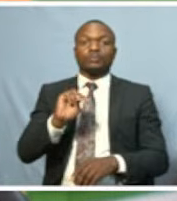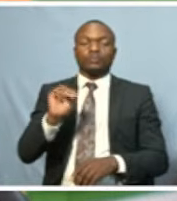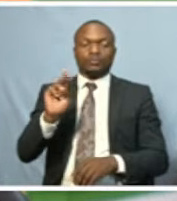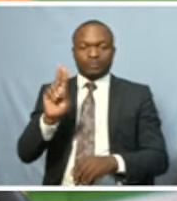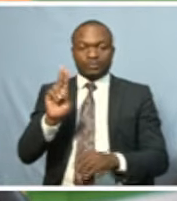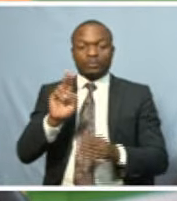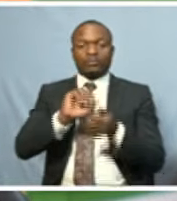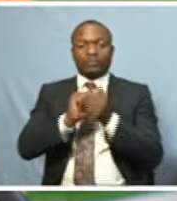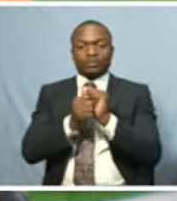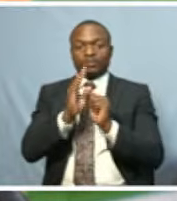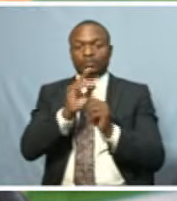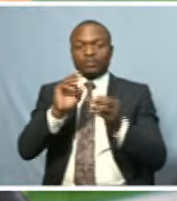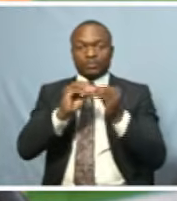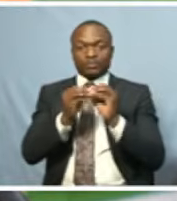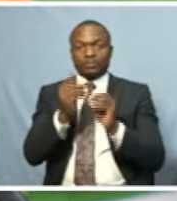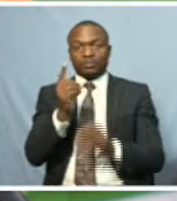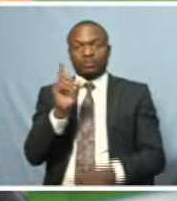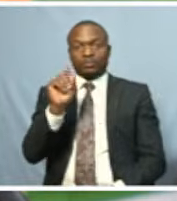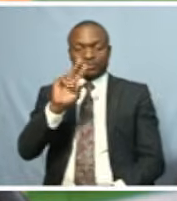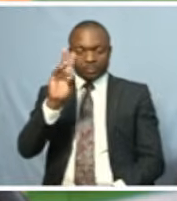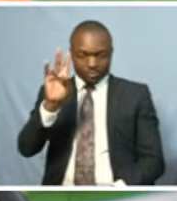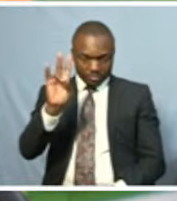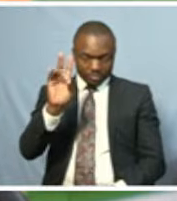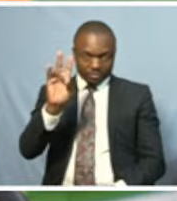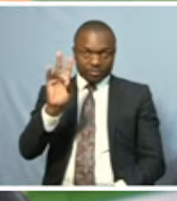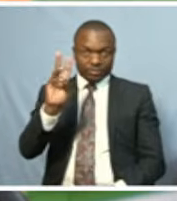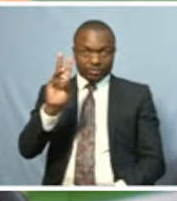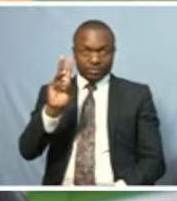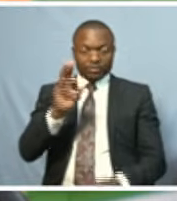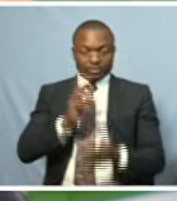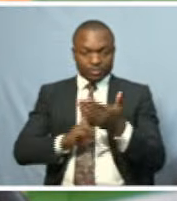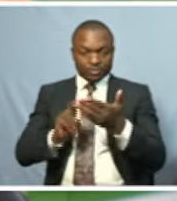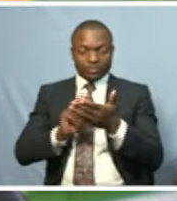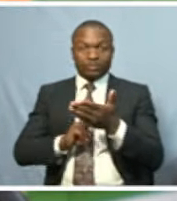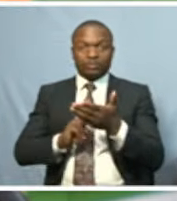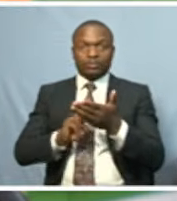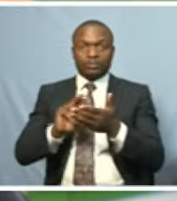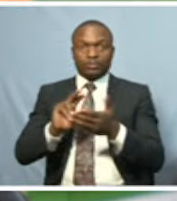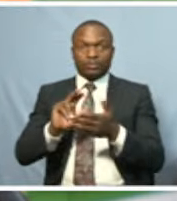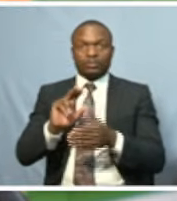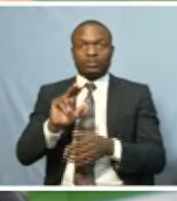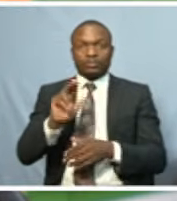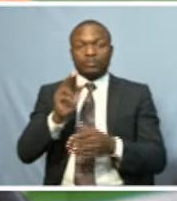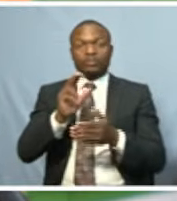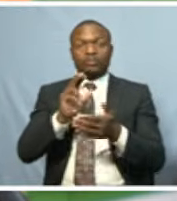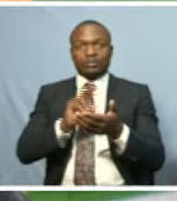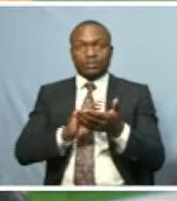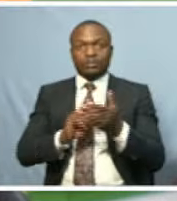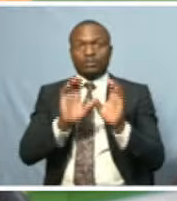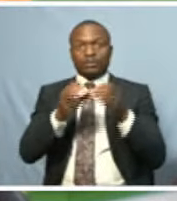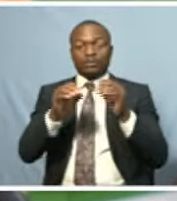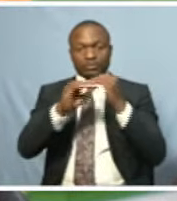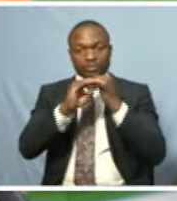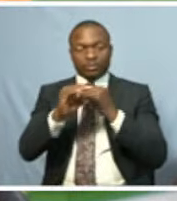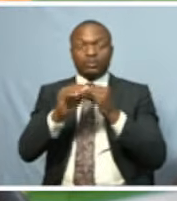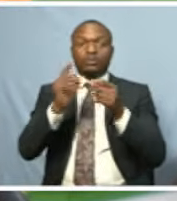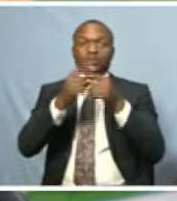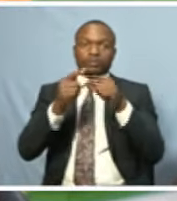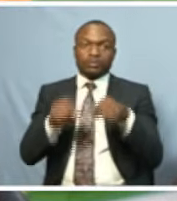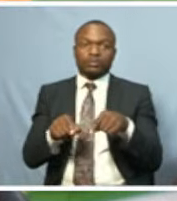National Assembly Bill number 1 of 2026, was read third time, and committee stage to